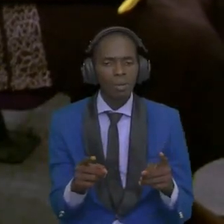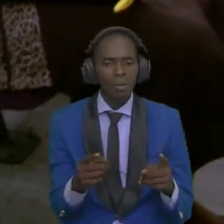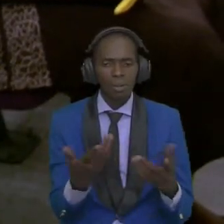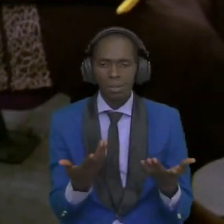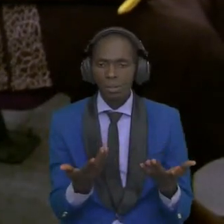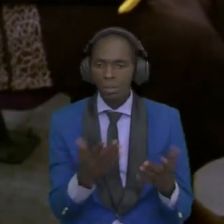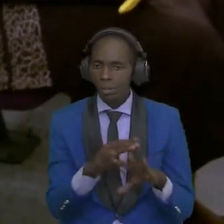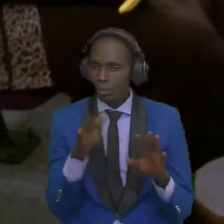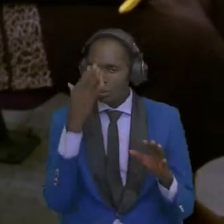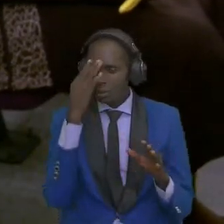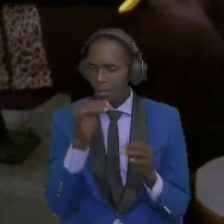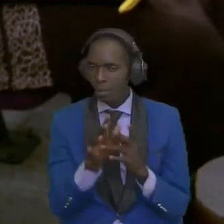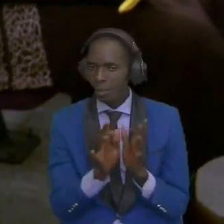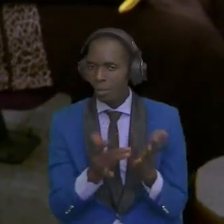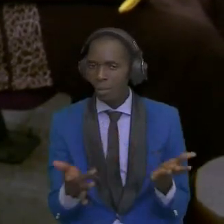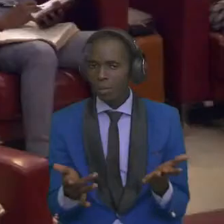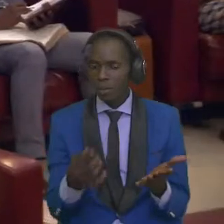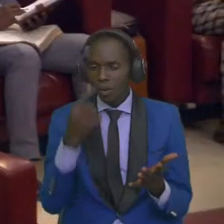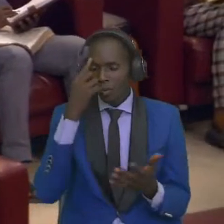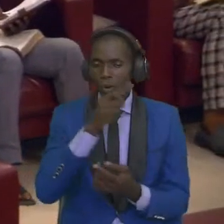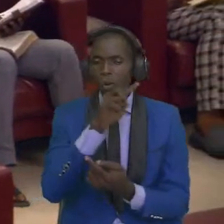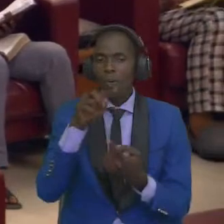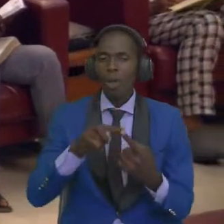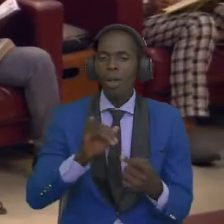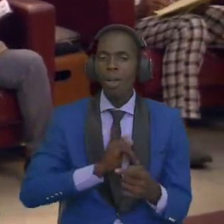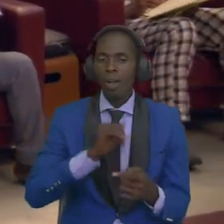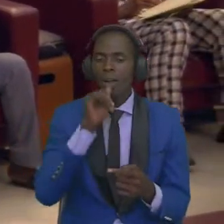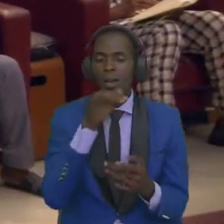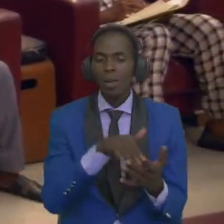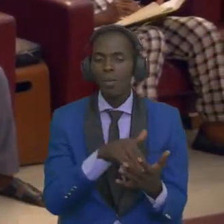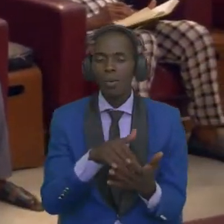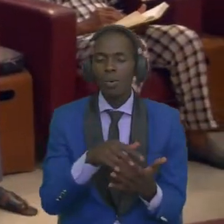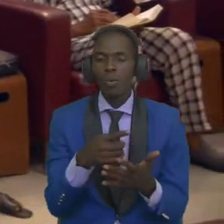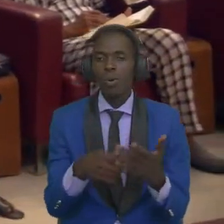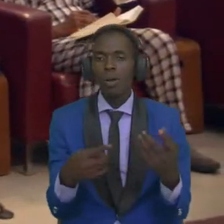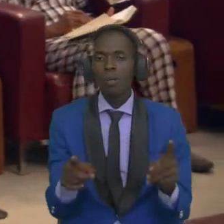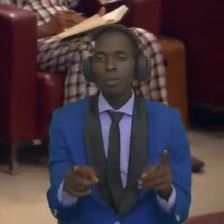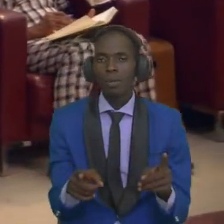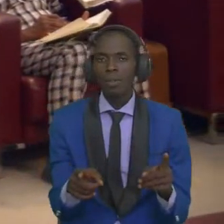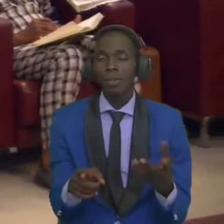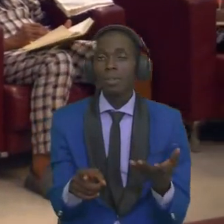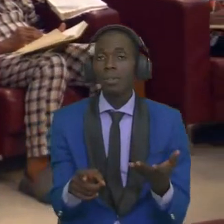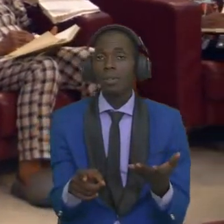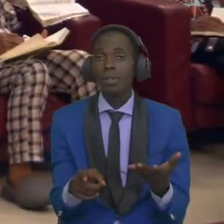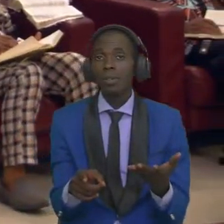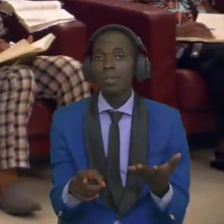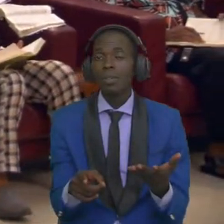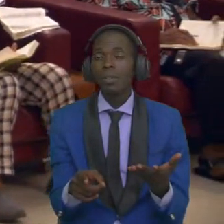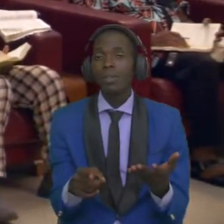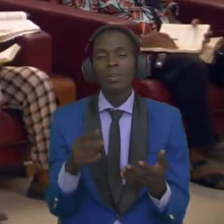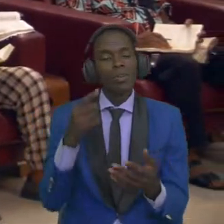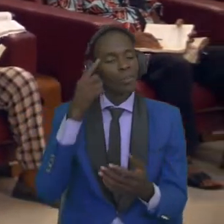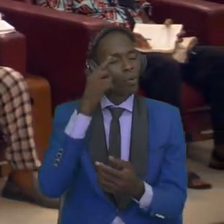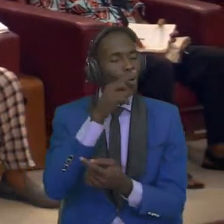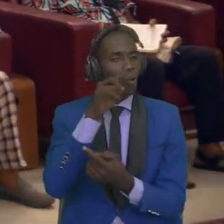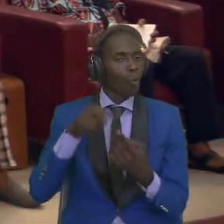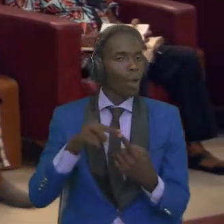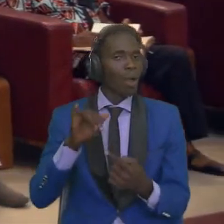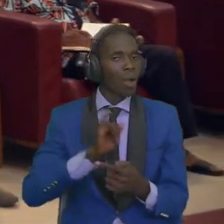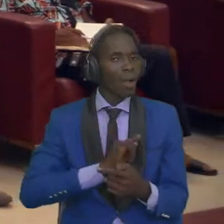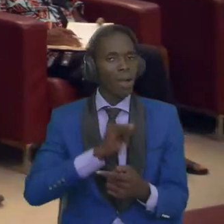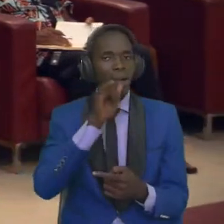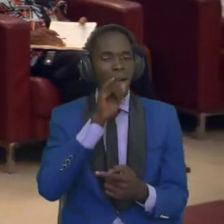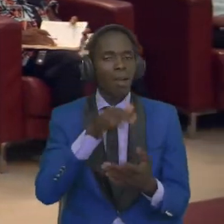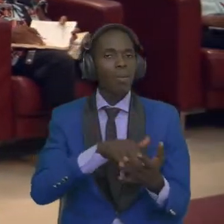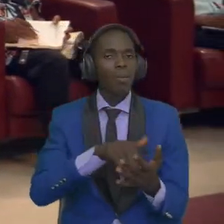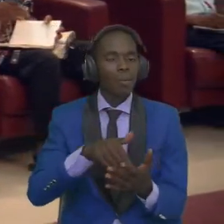For when I am weak, tell me. Put the emphasis on I. For when I